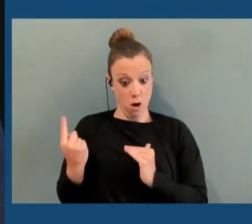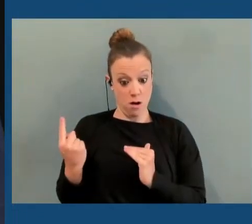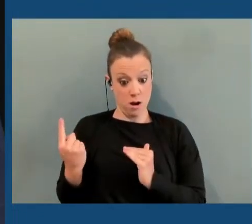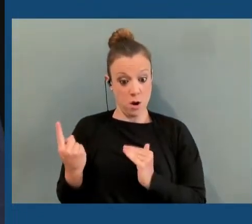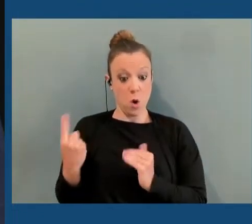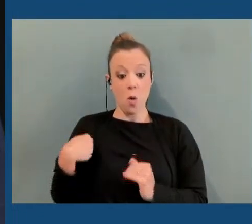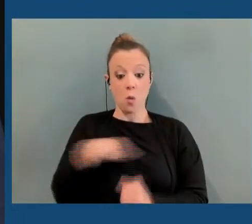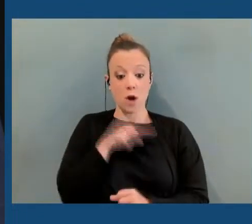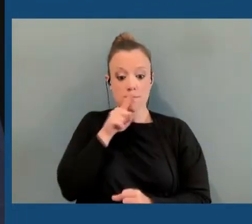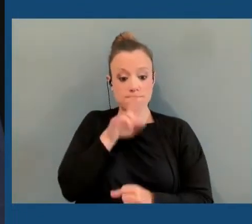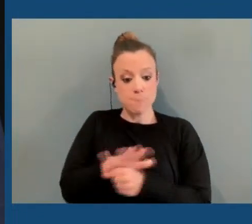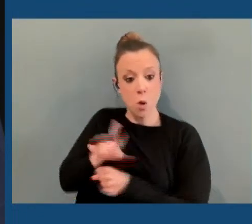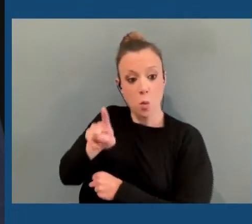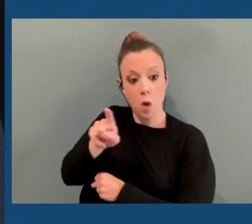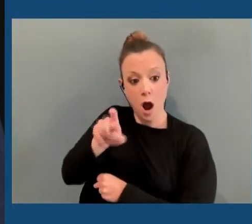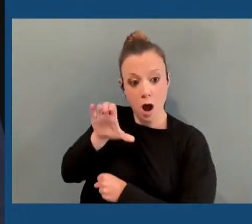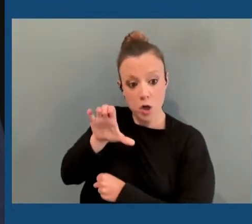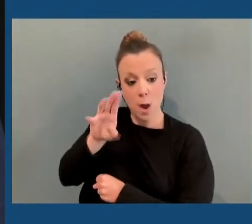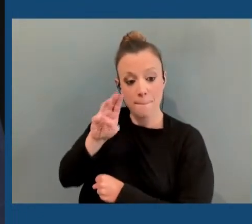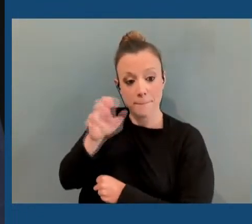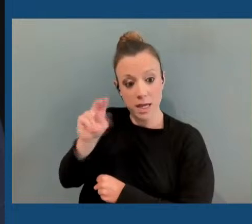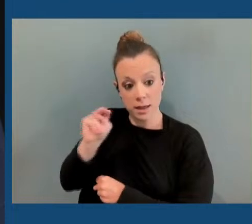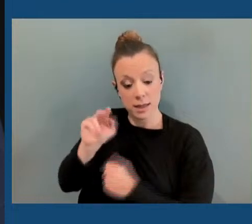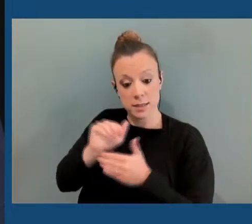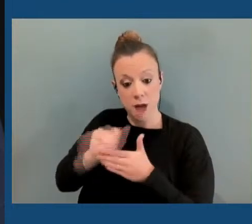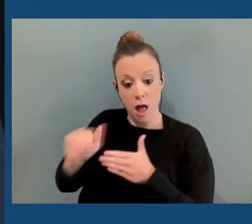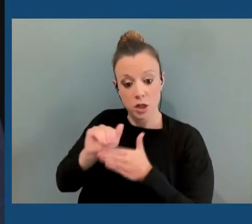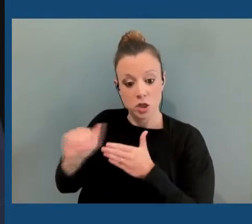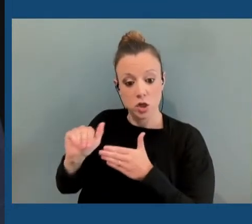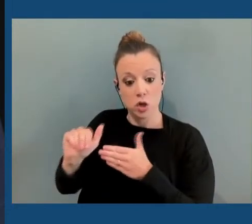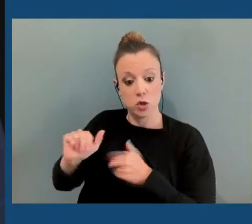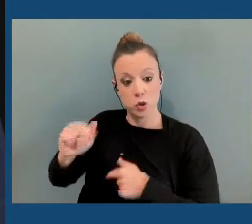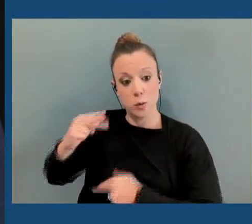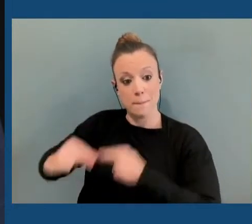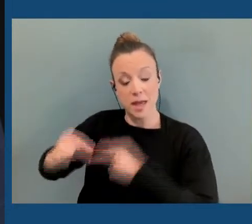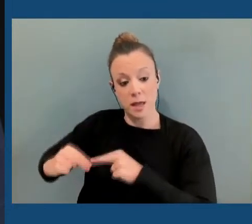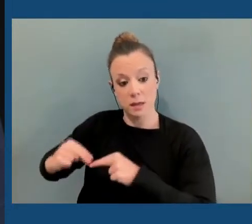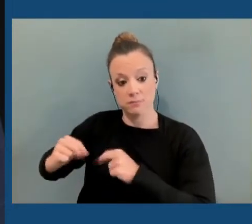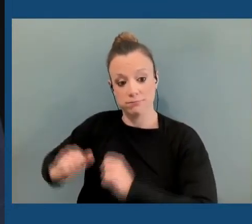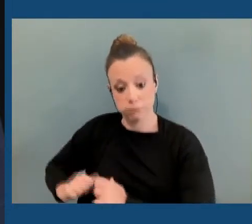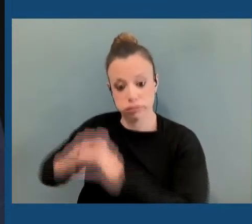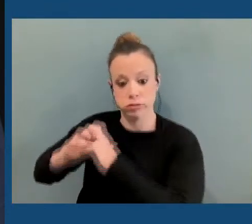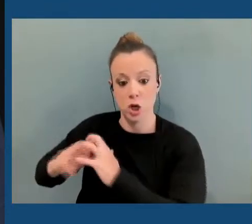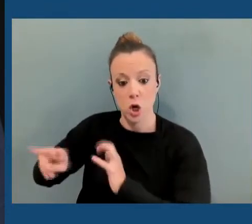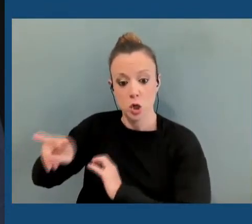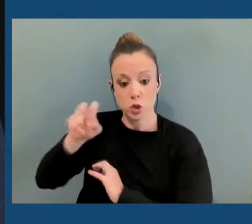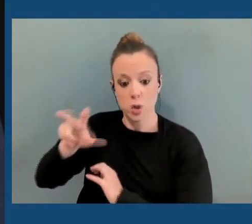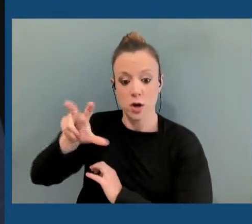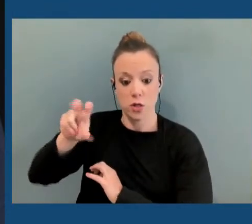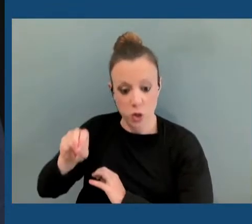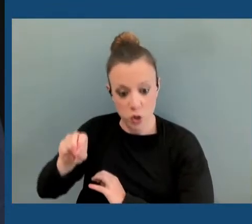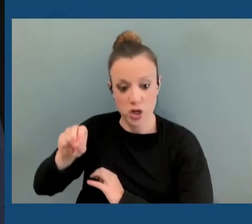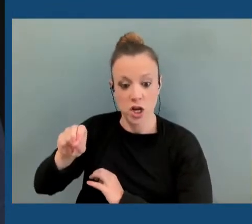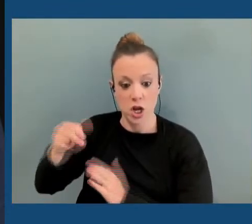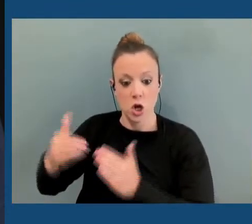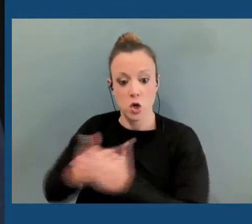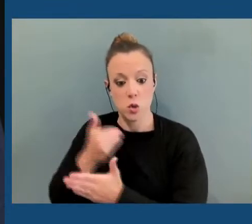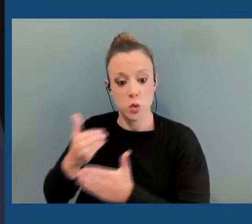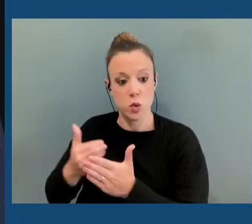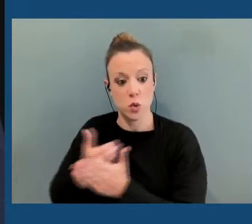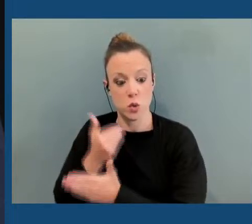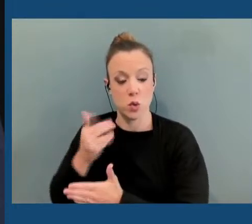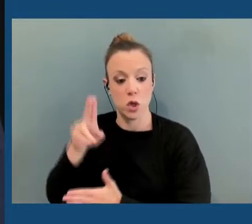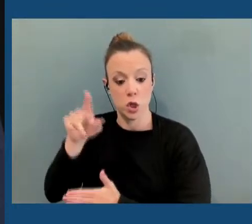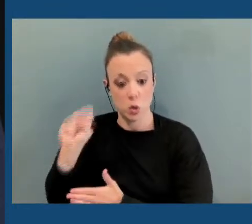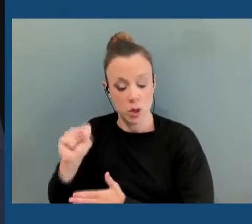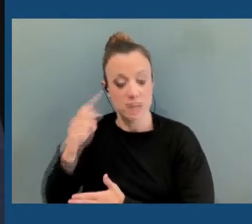230 new units of affordable workforce housing. Workforce is my favorite word. Get people here, give them a